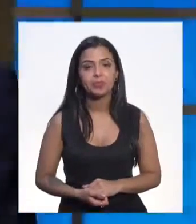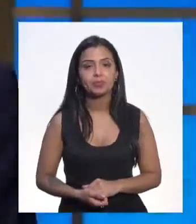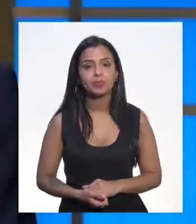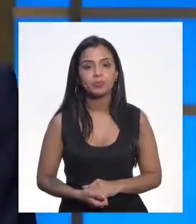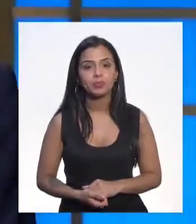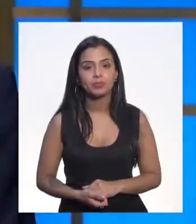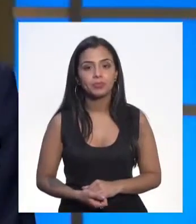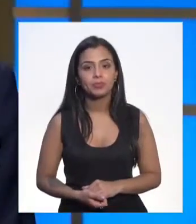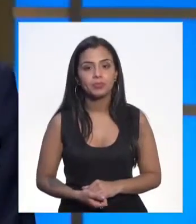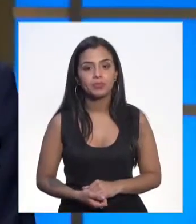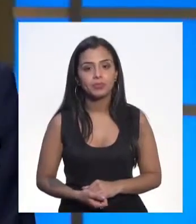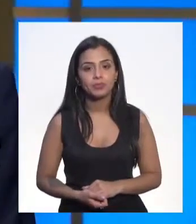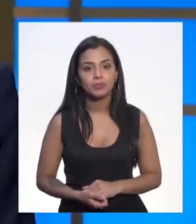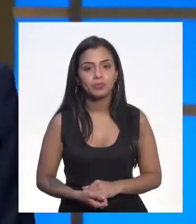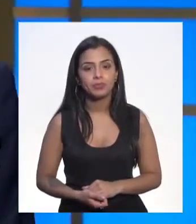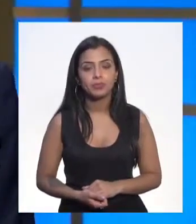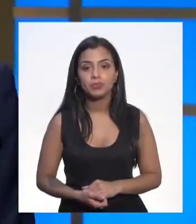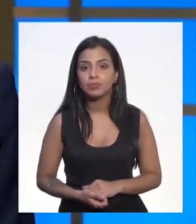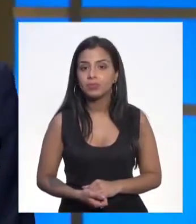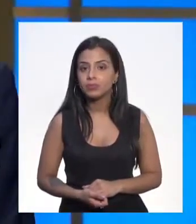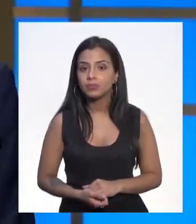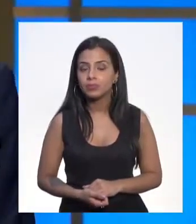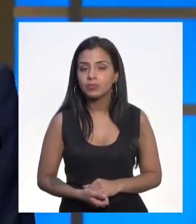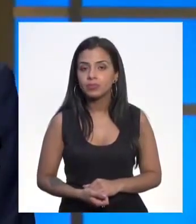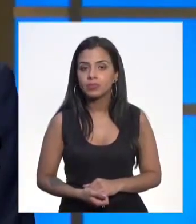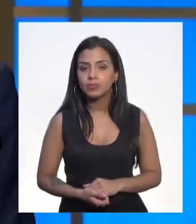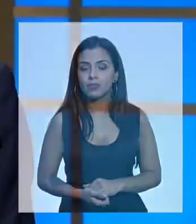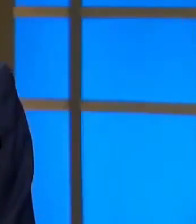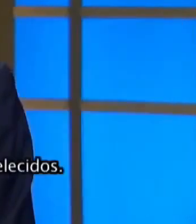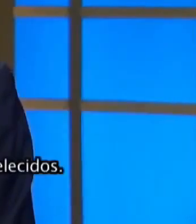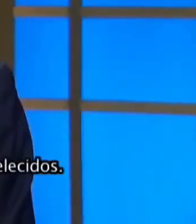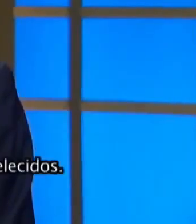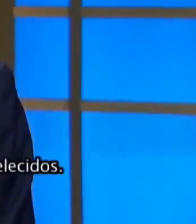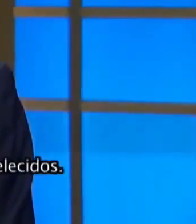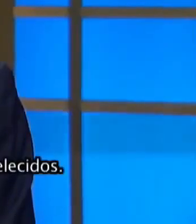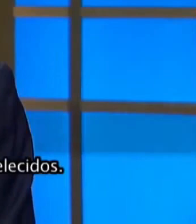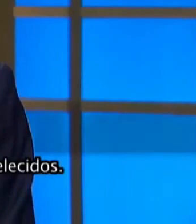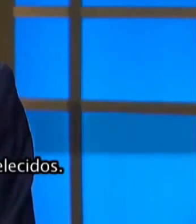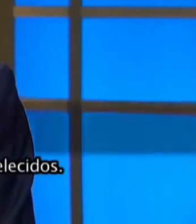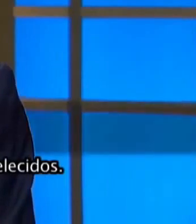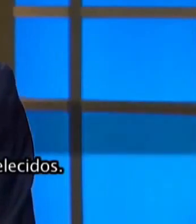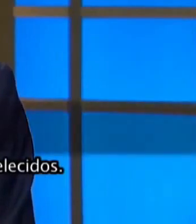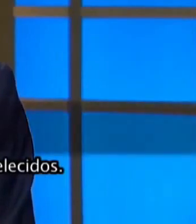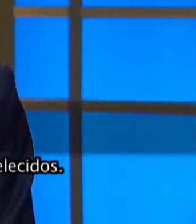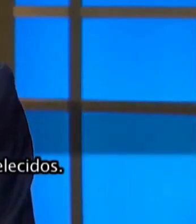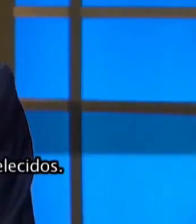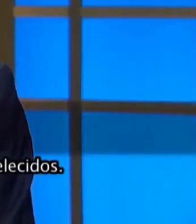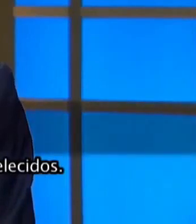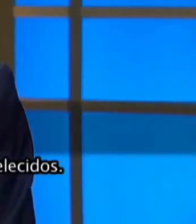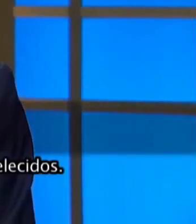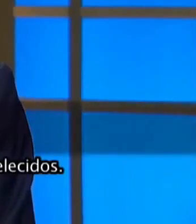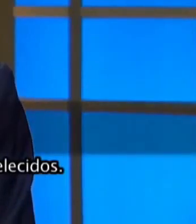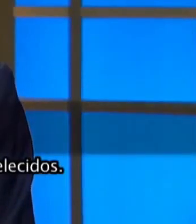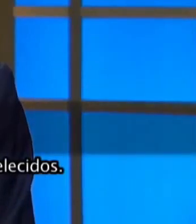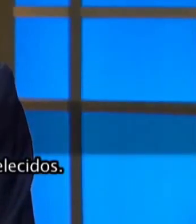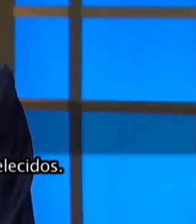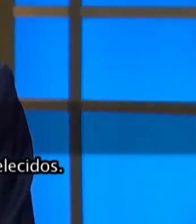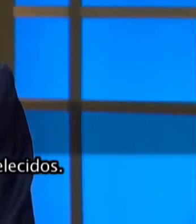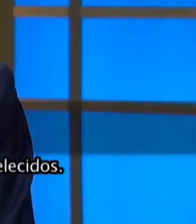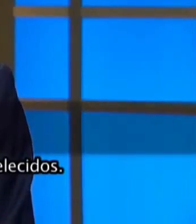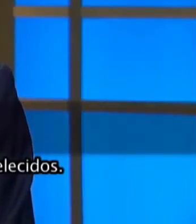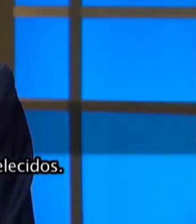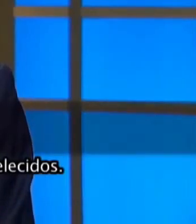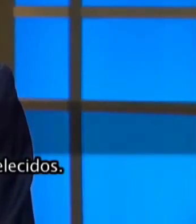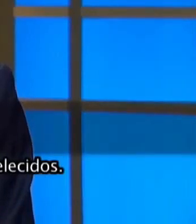It's affecting the weather everywhere. it makes it more extreme and